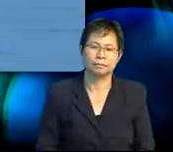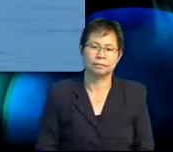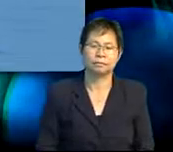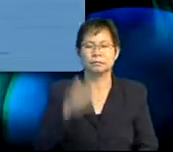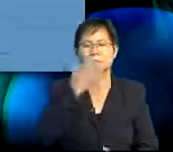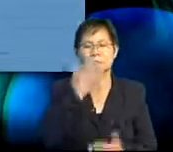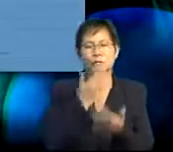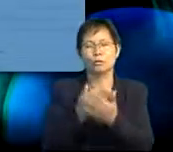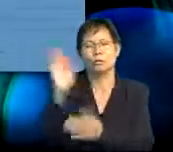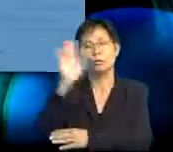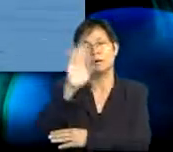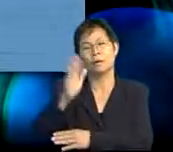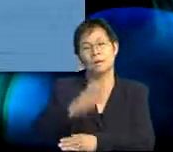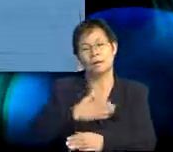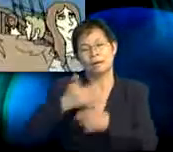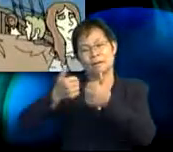Goodbye, my dearest Sean.